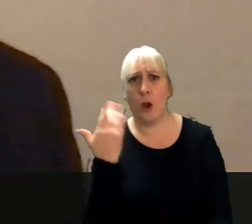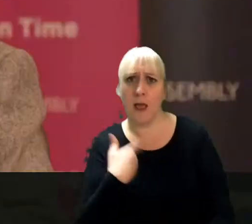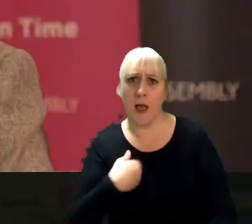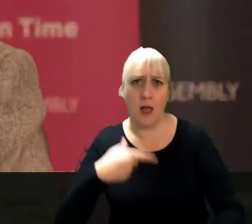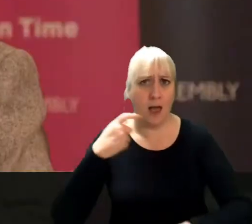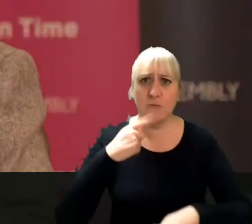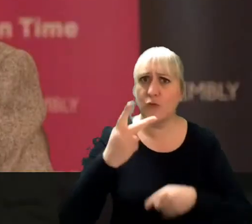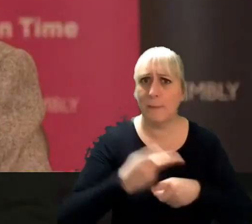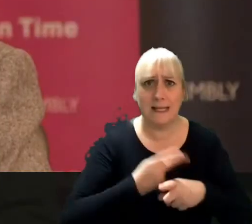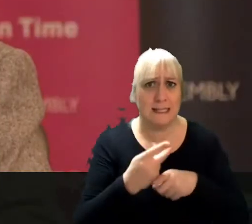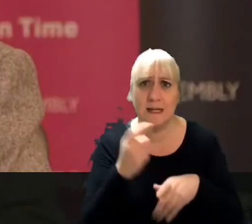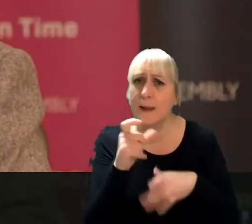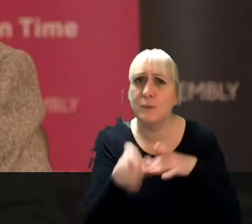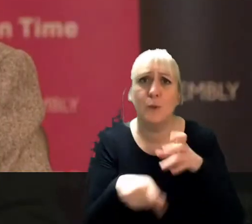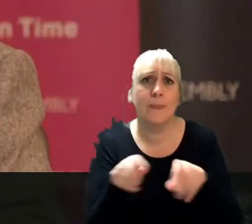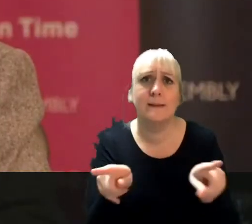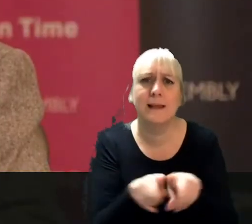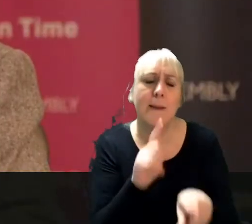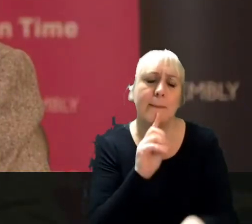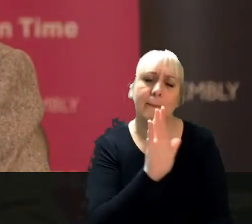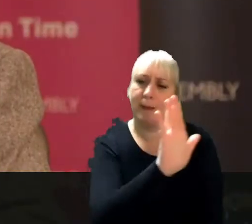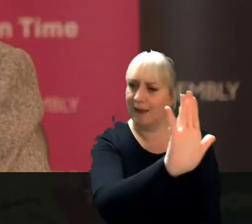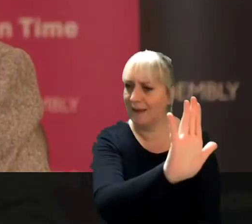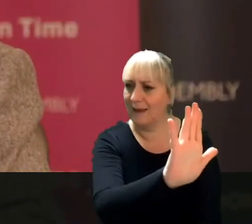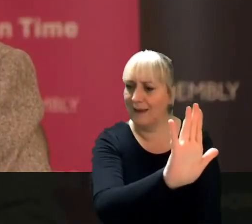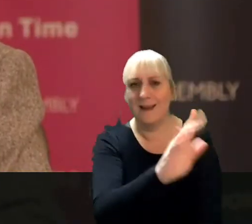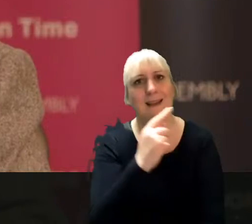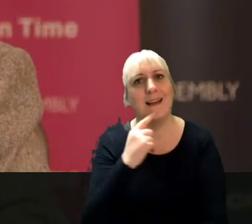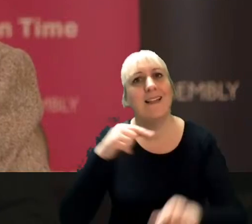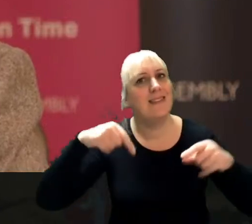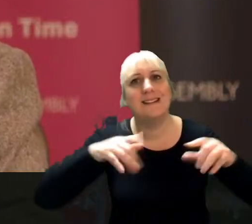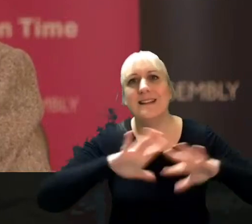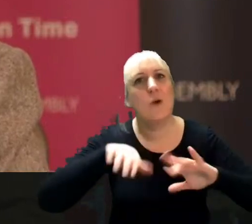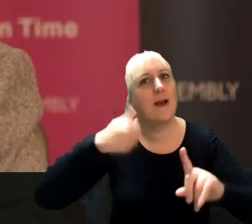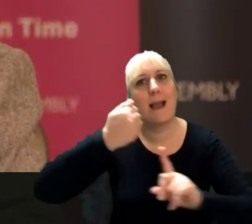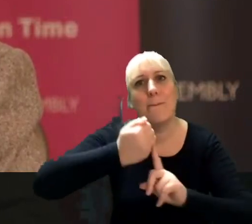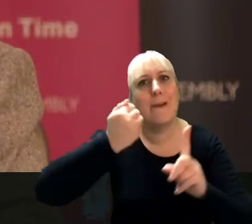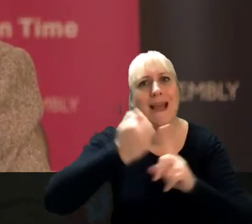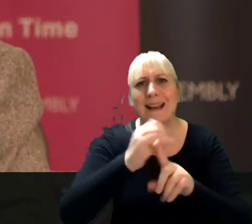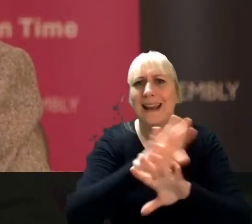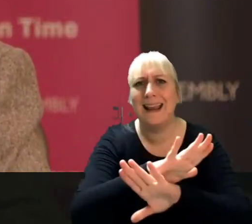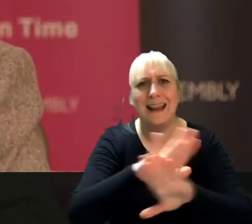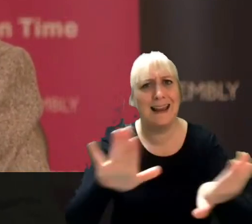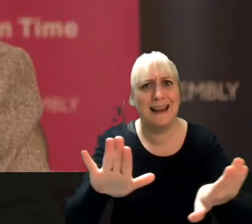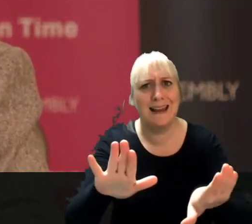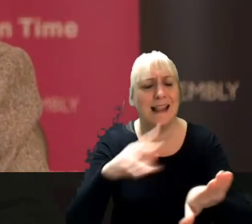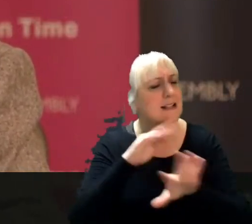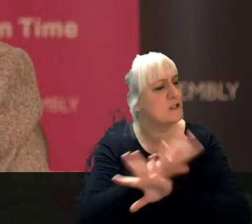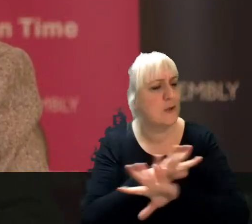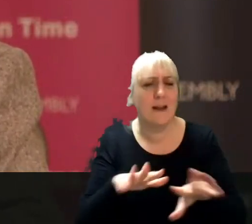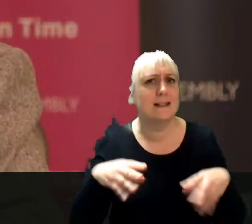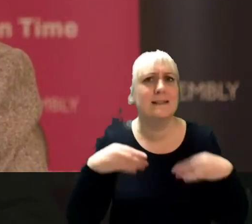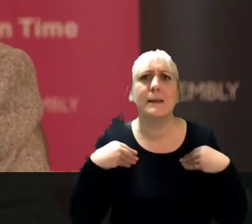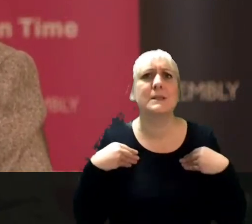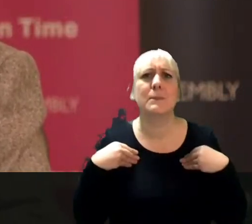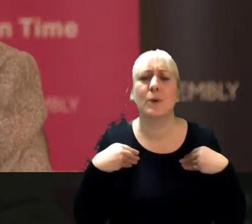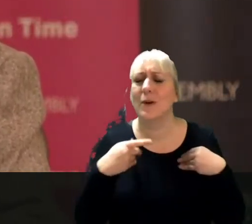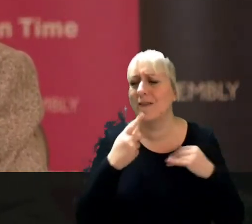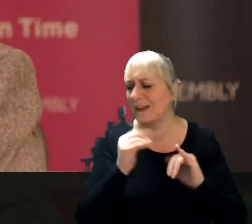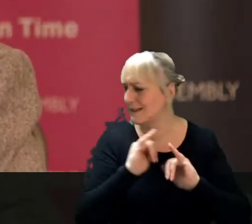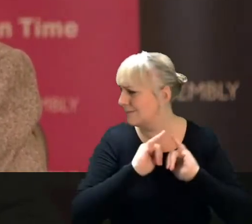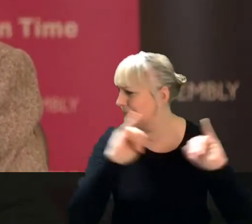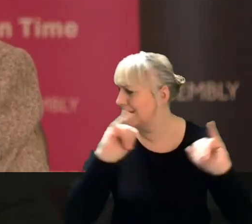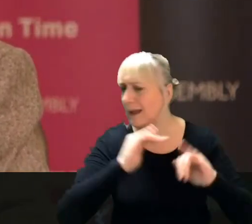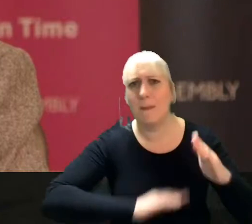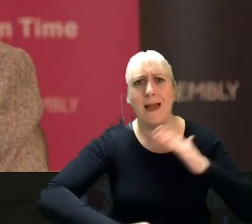Chair. No, we are not into campaigning here. This is absolutely not on. Quite disgraceful, to be honest. Let's